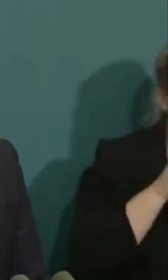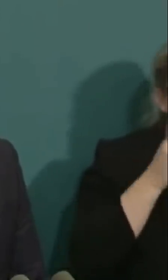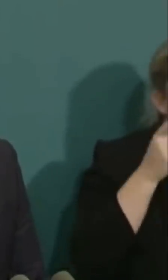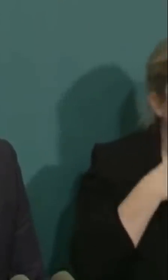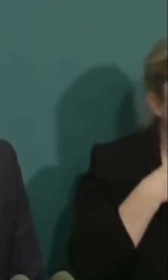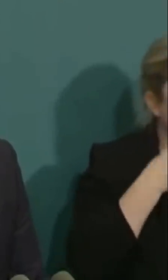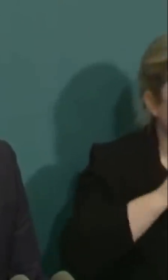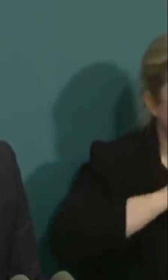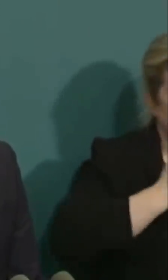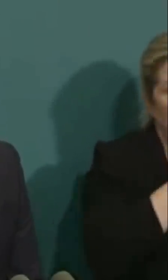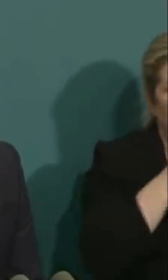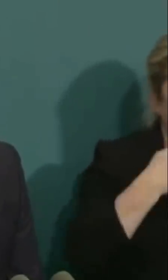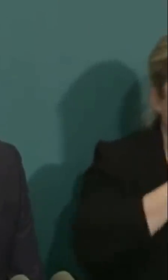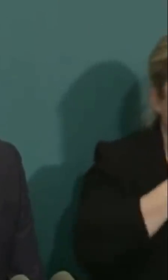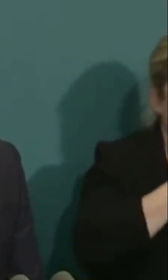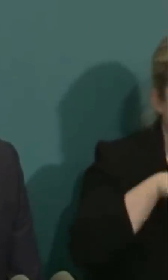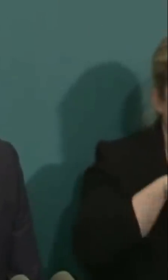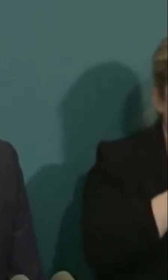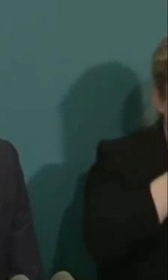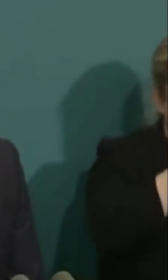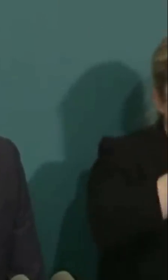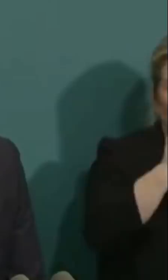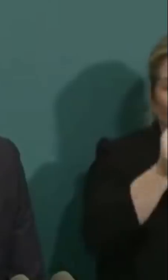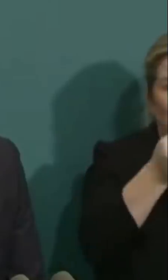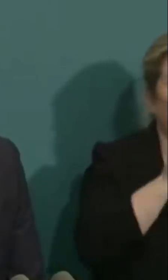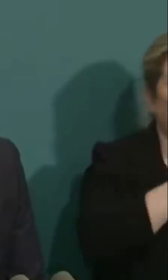closed for 2021, so they aren't going to reopen